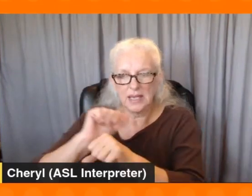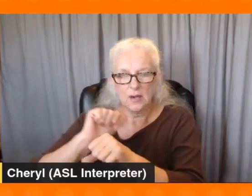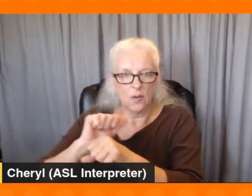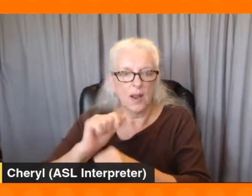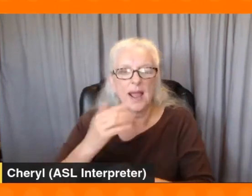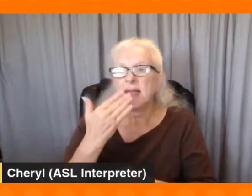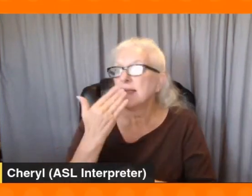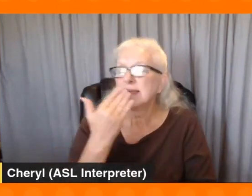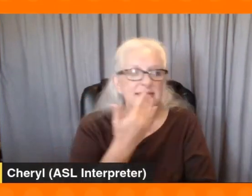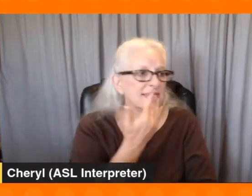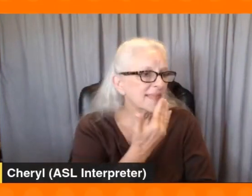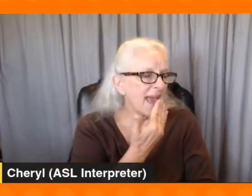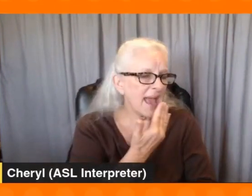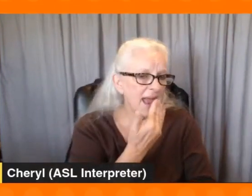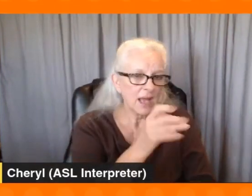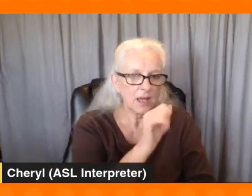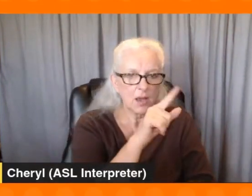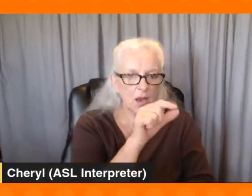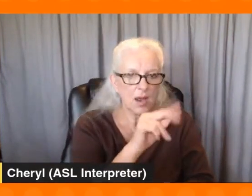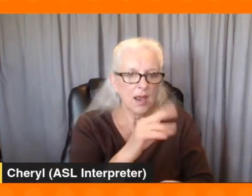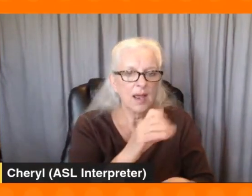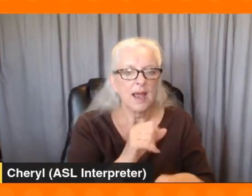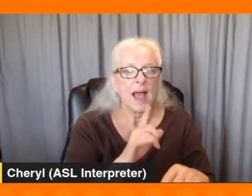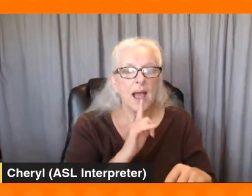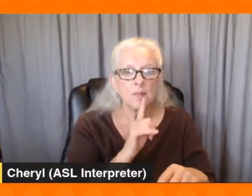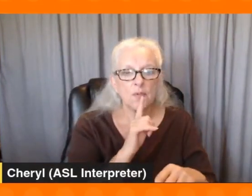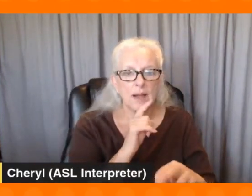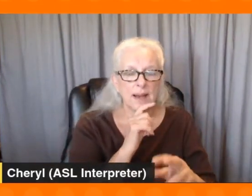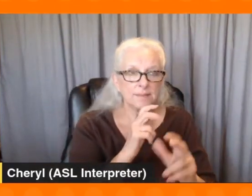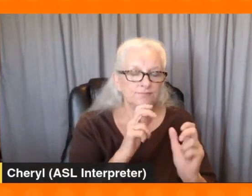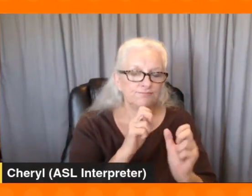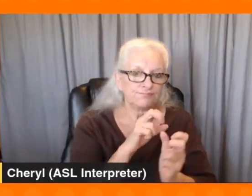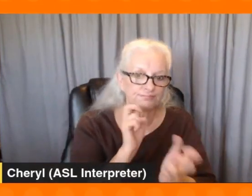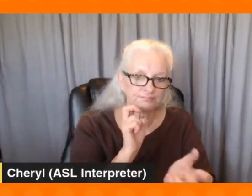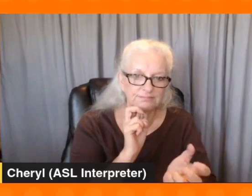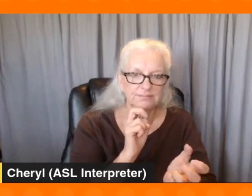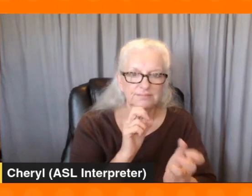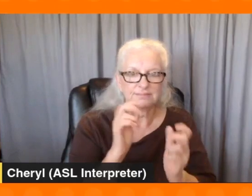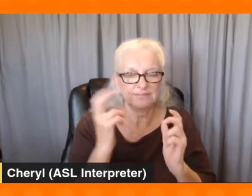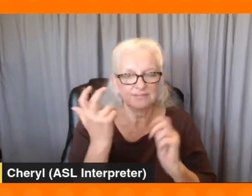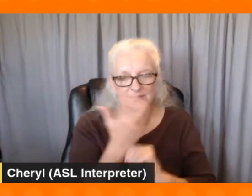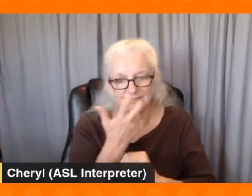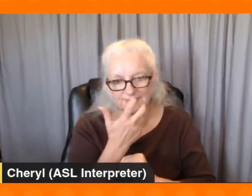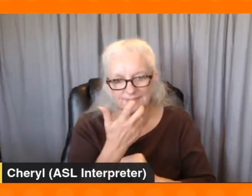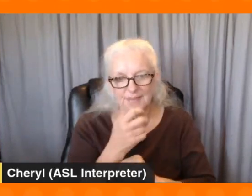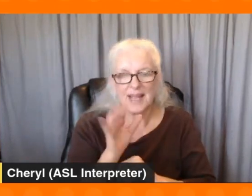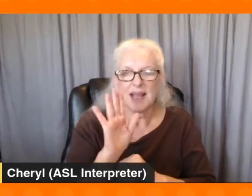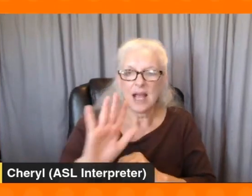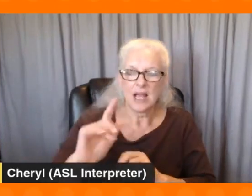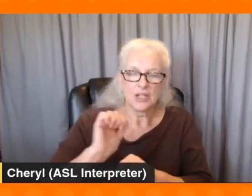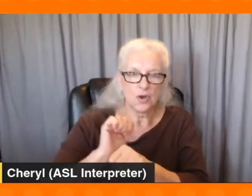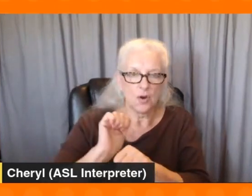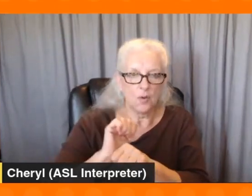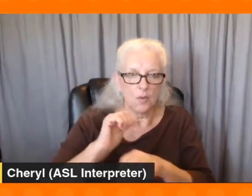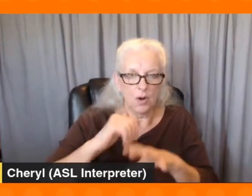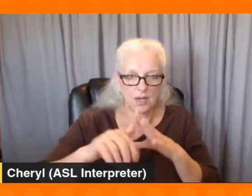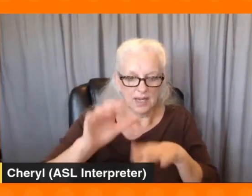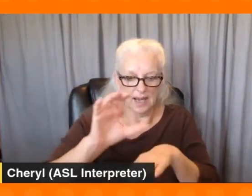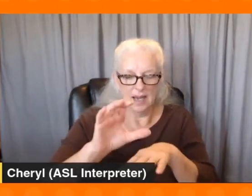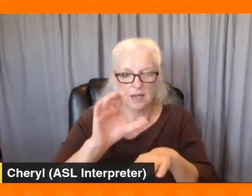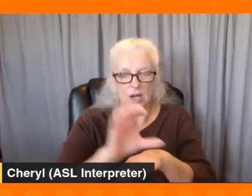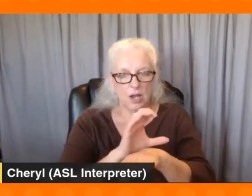I'm forever in awe of all of the work that you have done in the computing space, especially as it